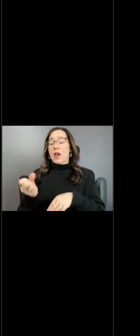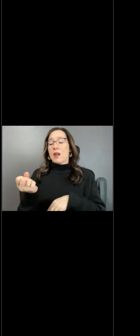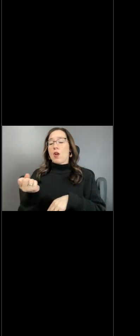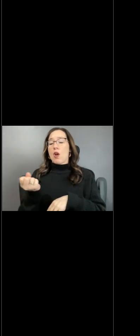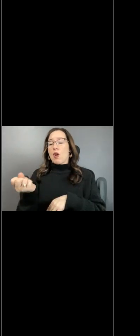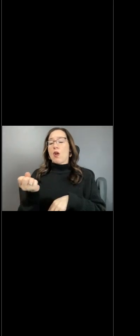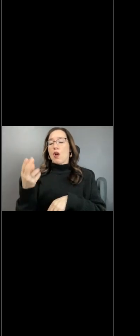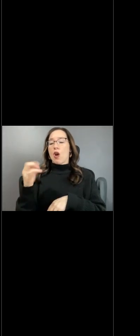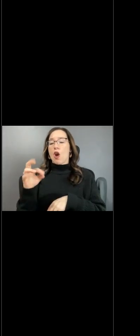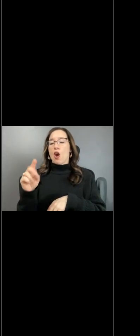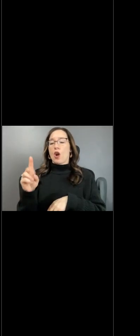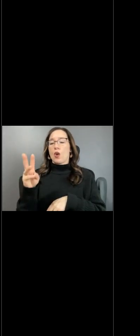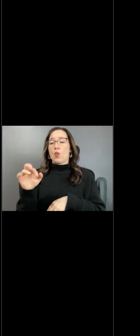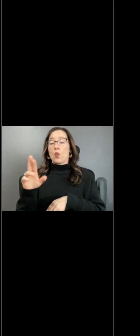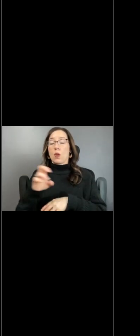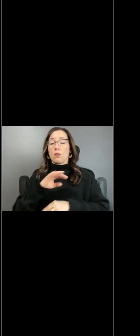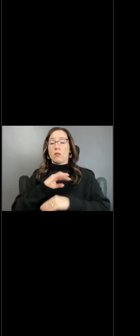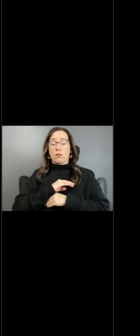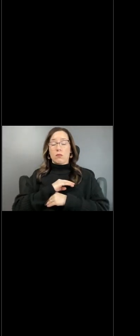the requirements of